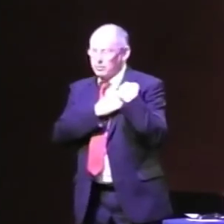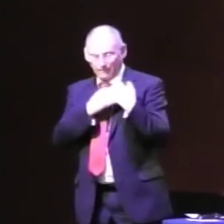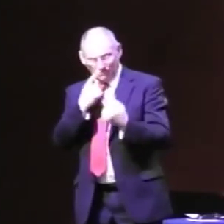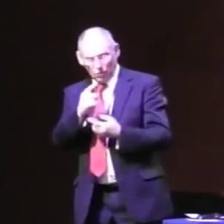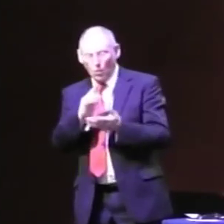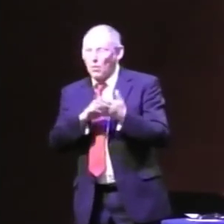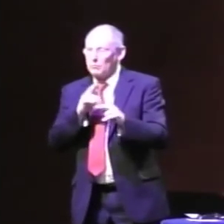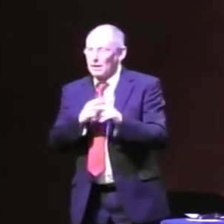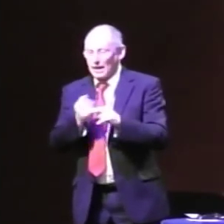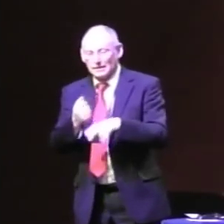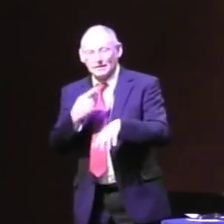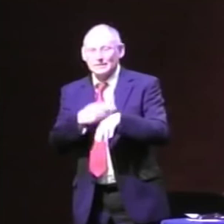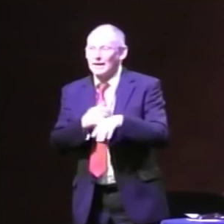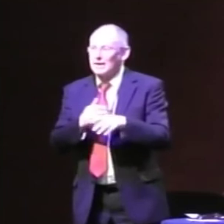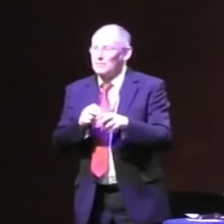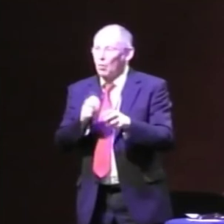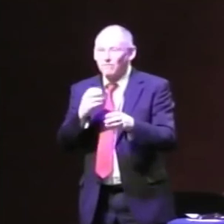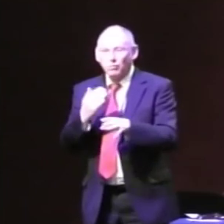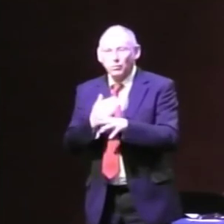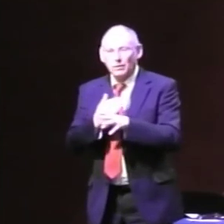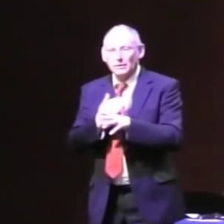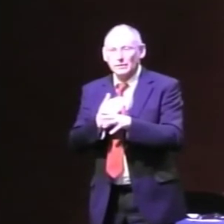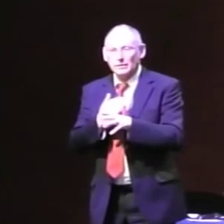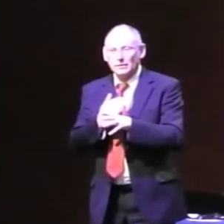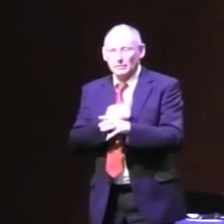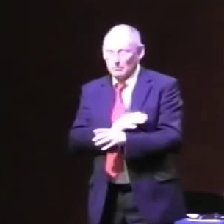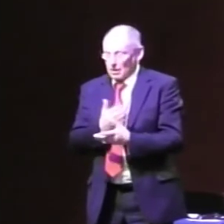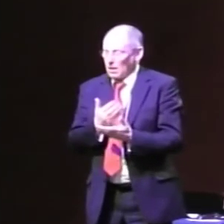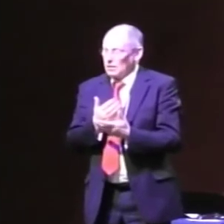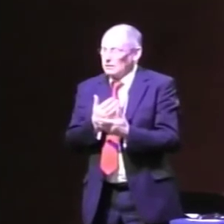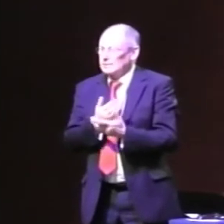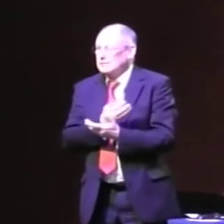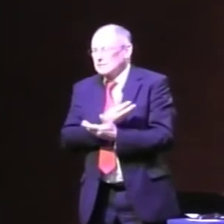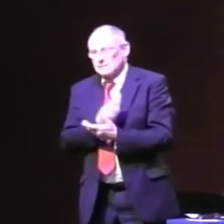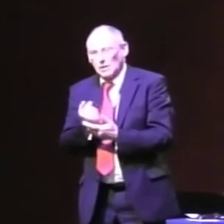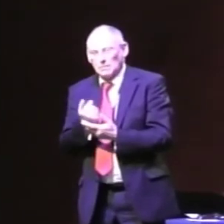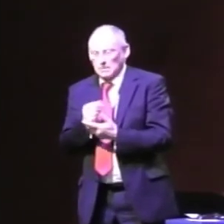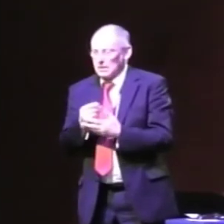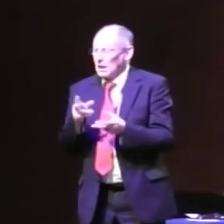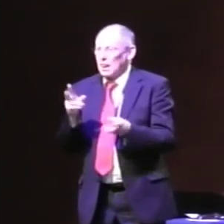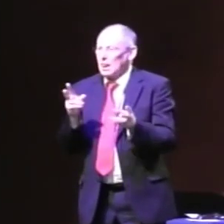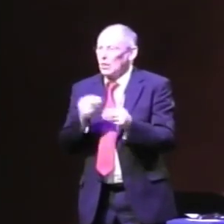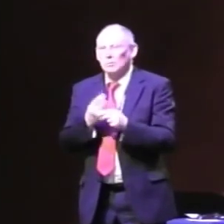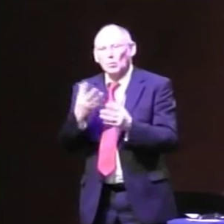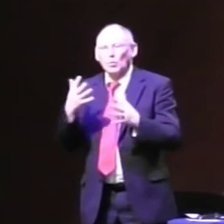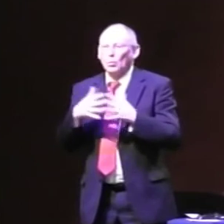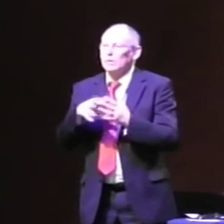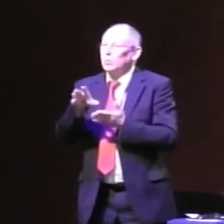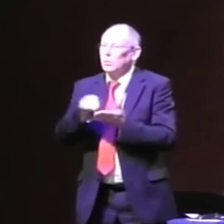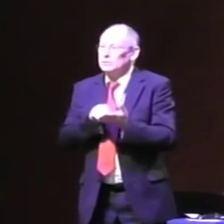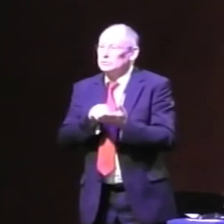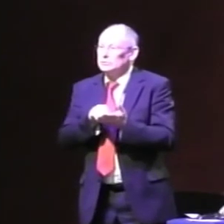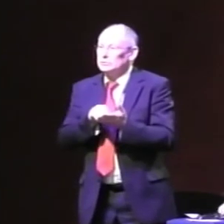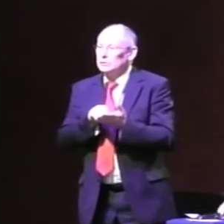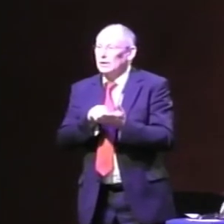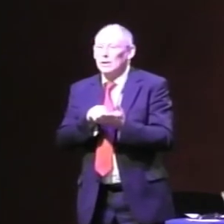parents who've had to take time off work, even though they've lost some of them at least a week's wages and perhaps more. That has not been raised